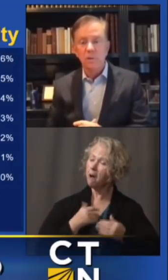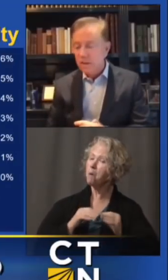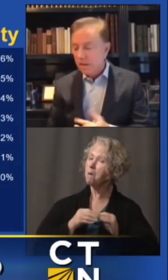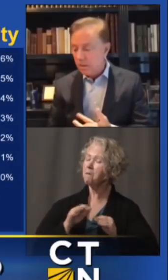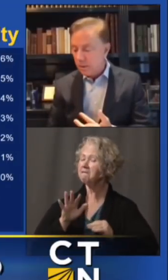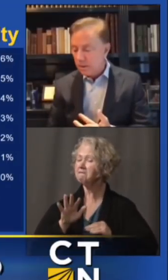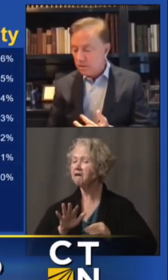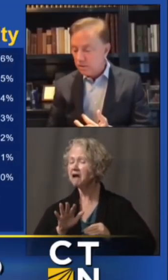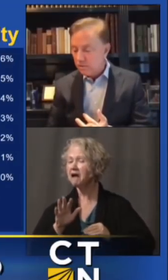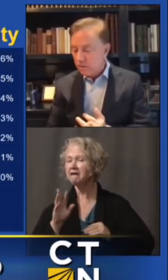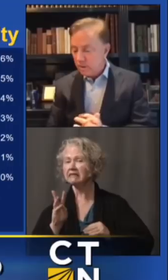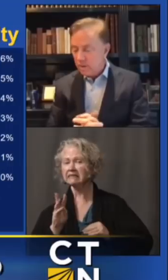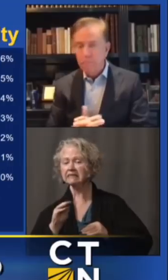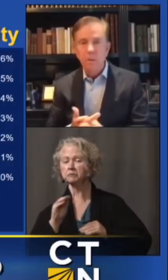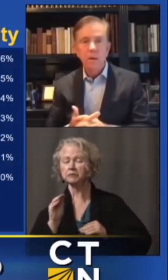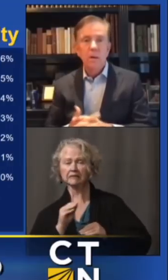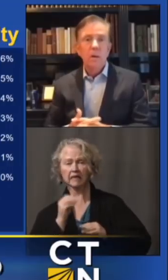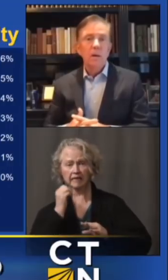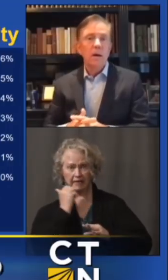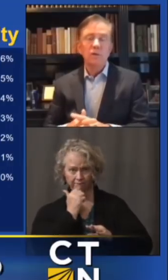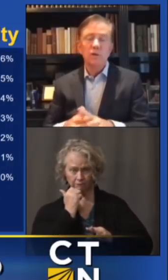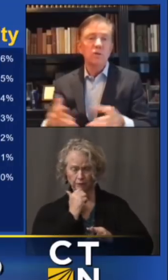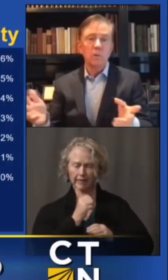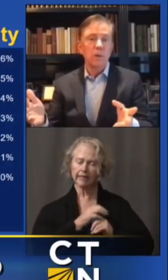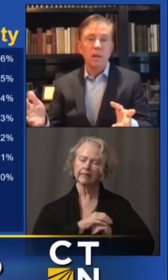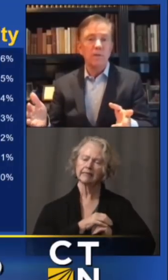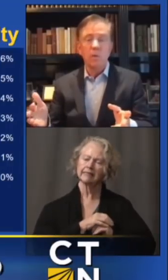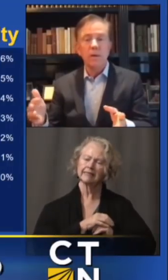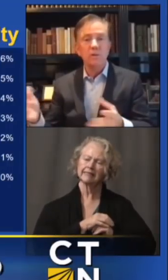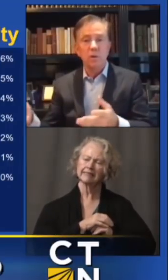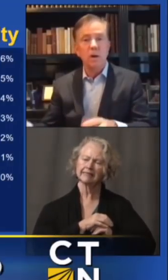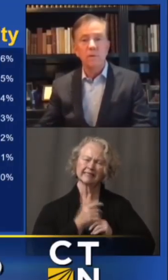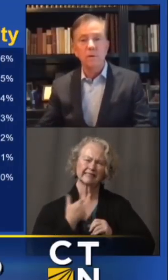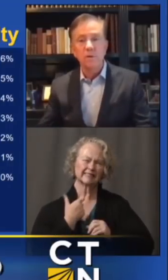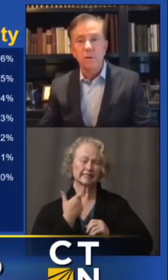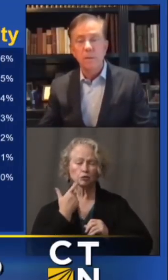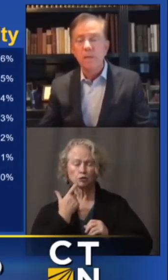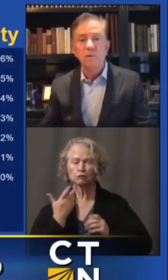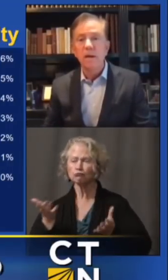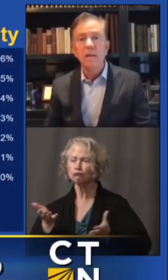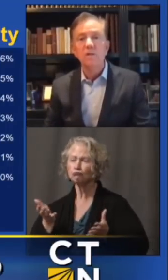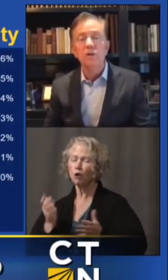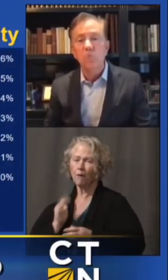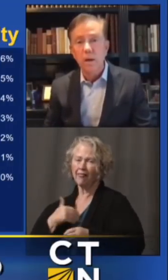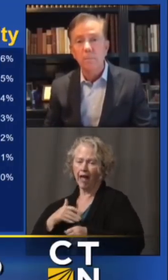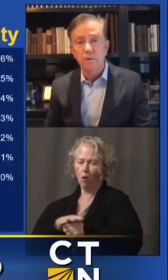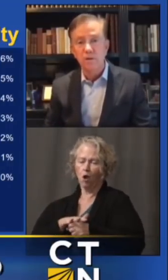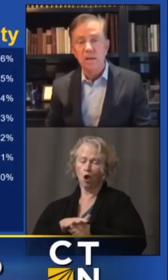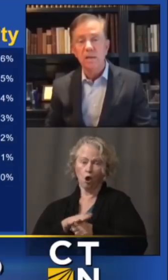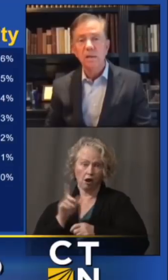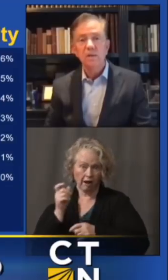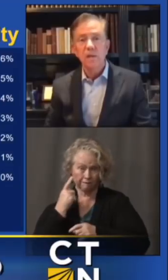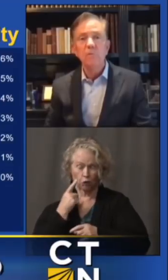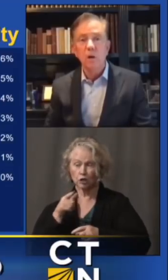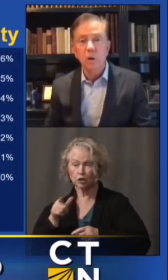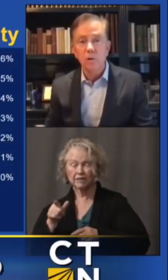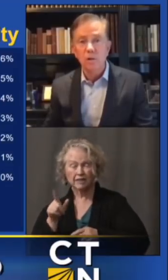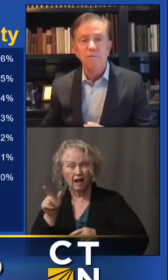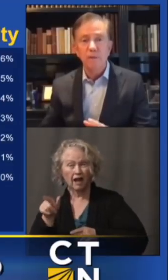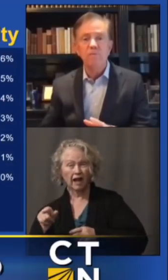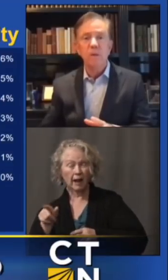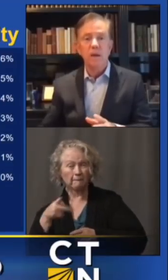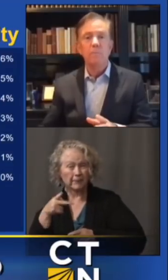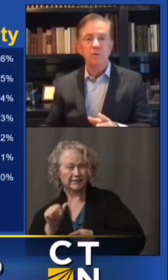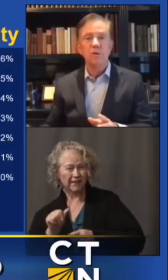on the daily positivity. I was just on with a lot of our regional governors. Pennsylvania's at 20%. South Dakota's